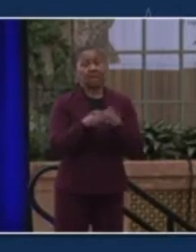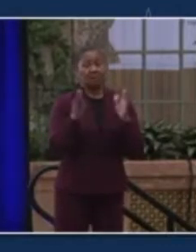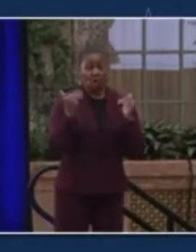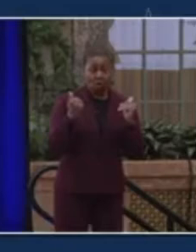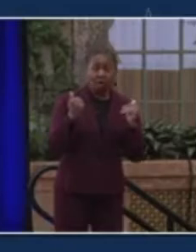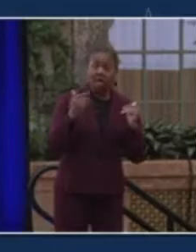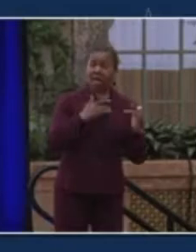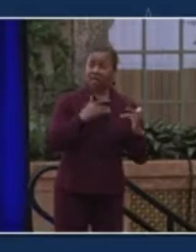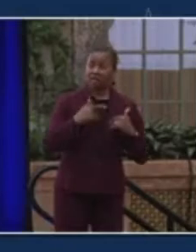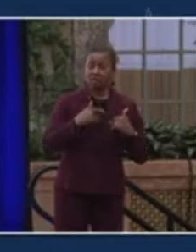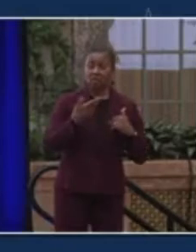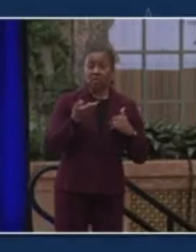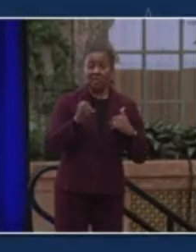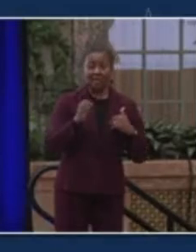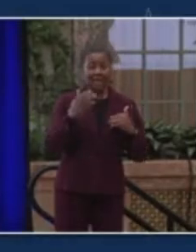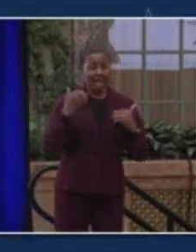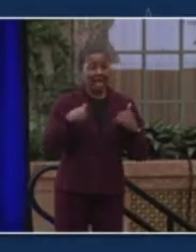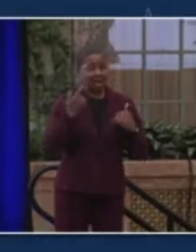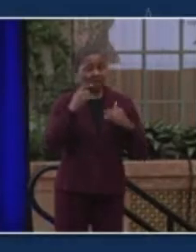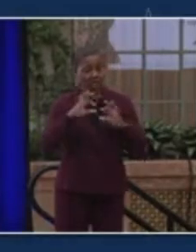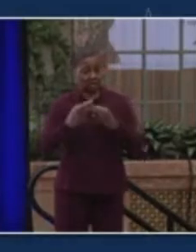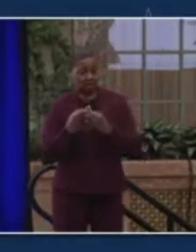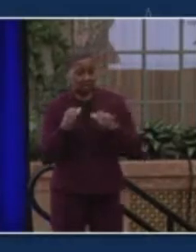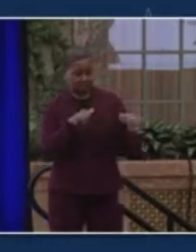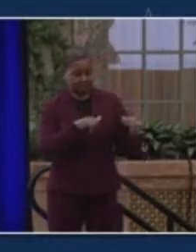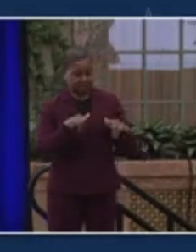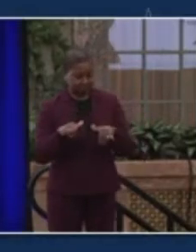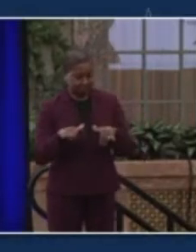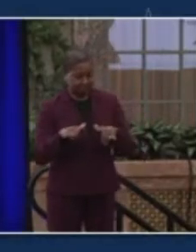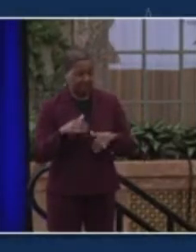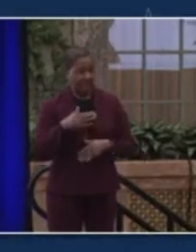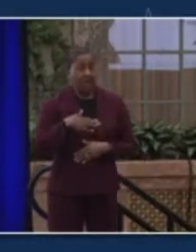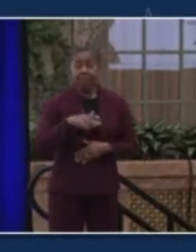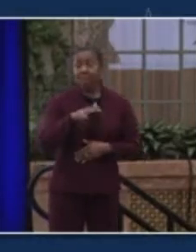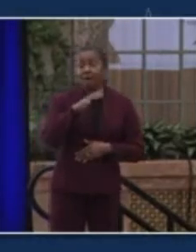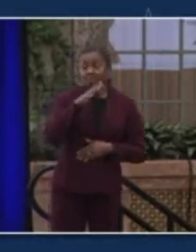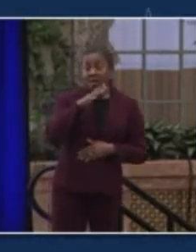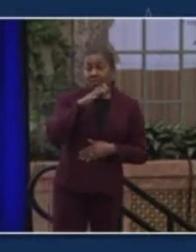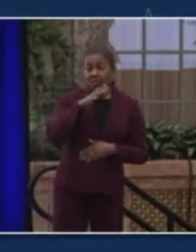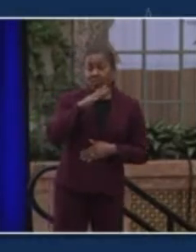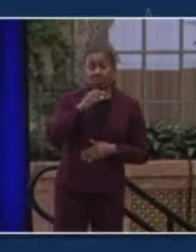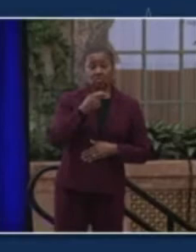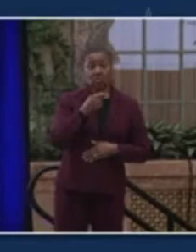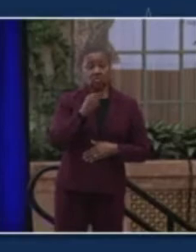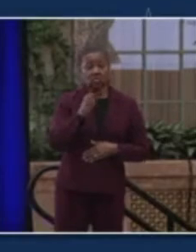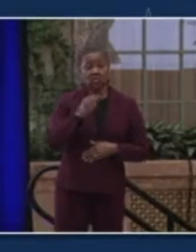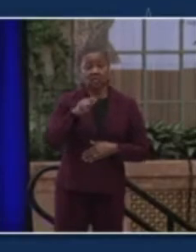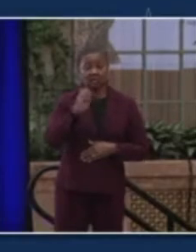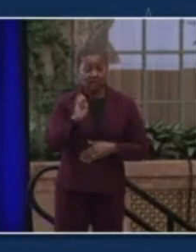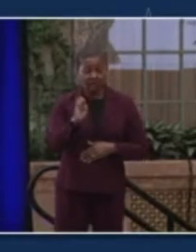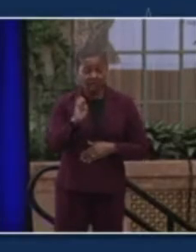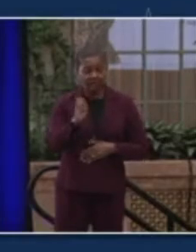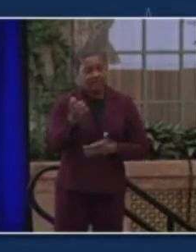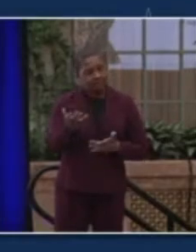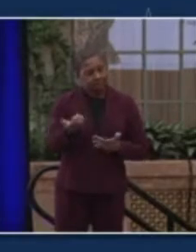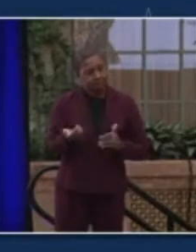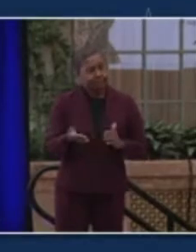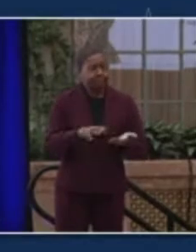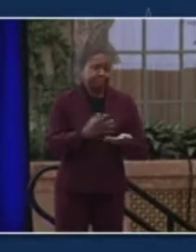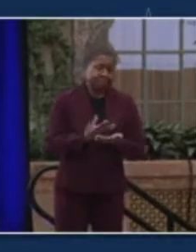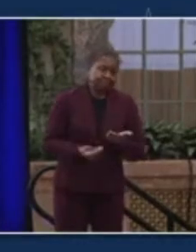concern Harold had for his family. My mother, Geneva, may she rest in